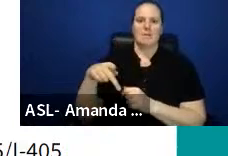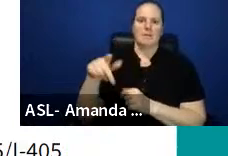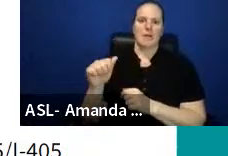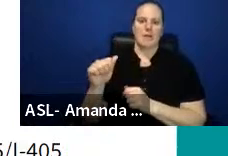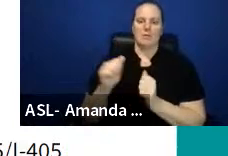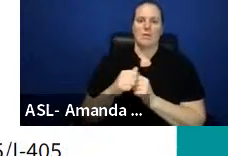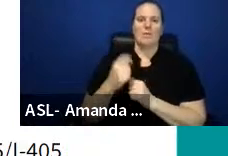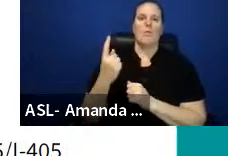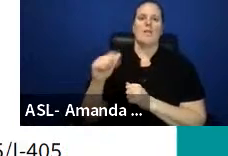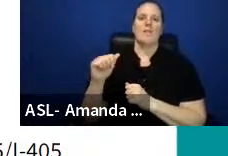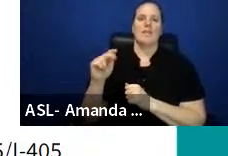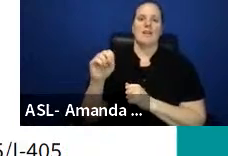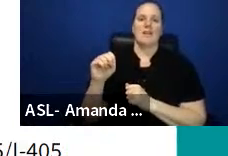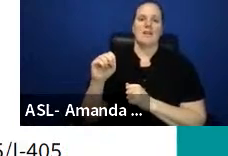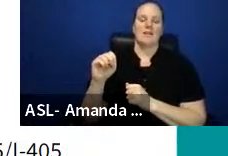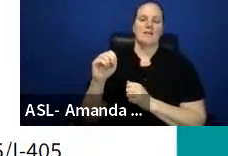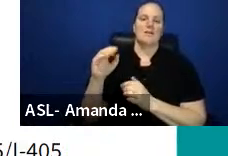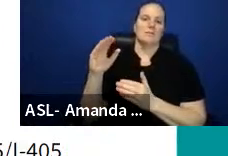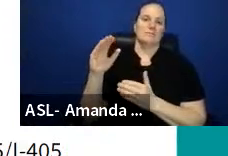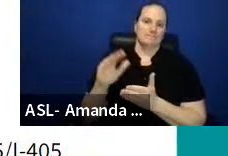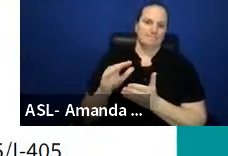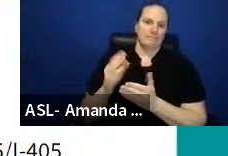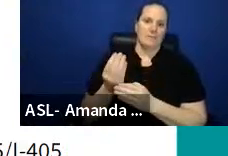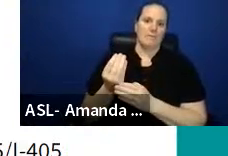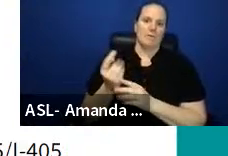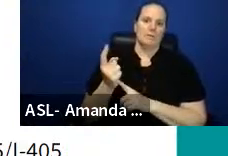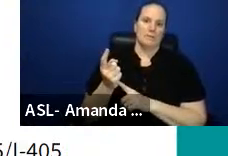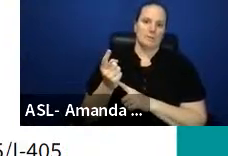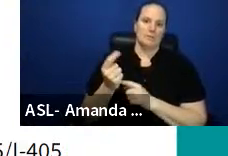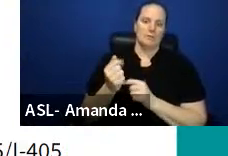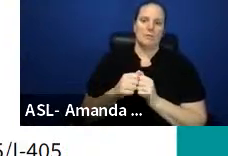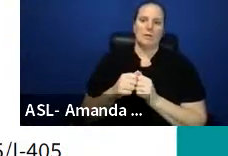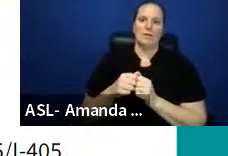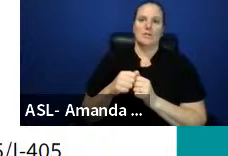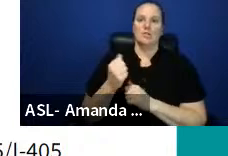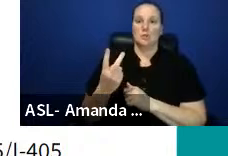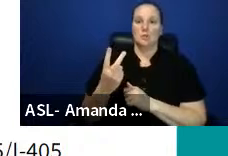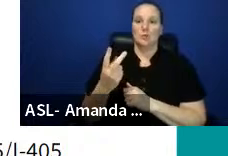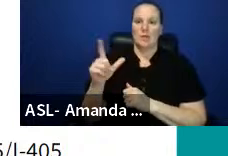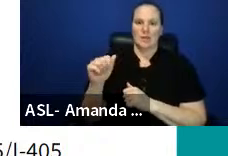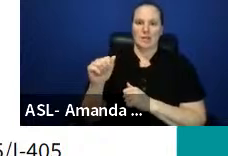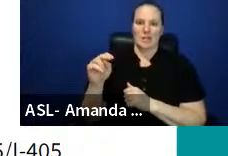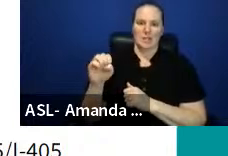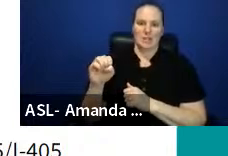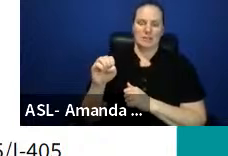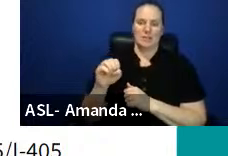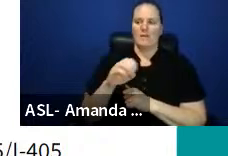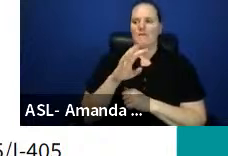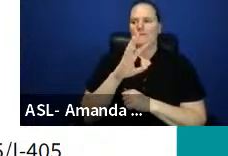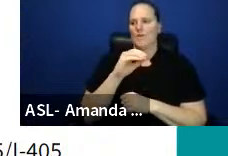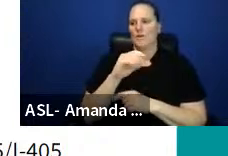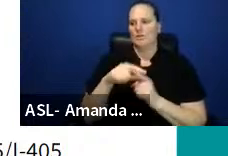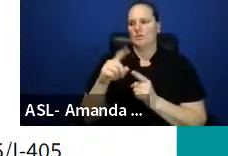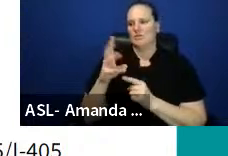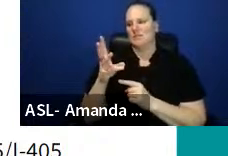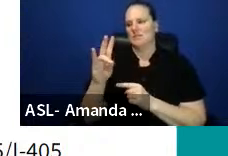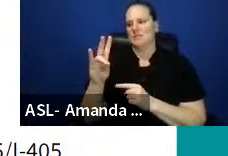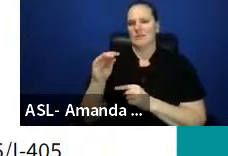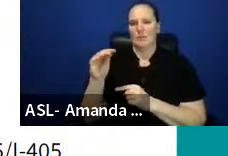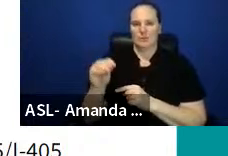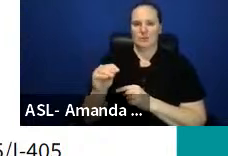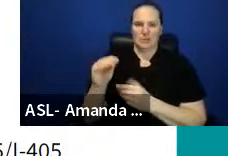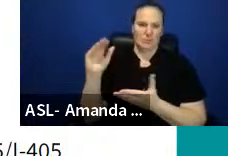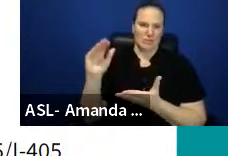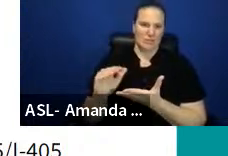lane, or down to 14 minutes with the modified LPA with two auxiliary lanes. So this is a 40 to 67% reduction